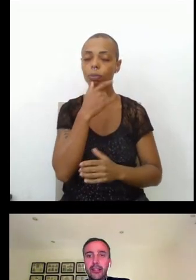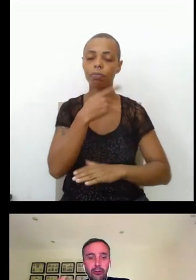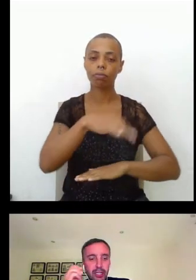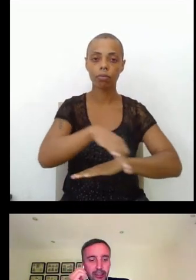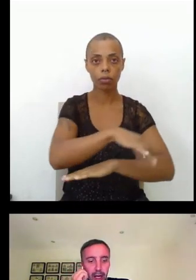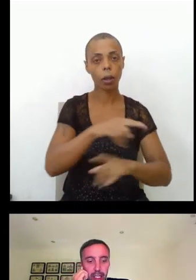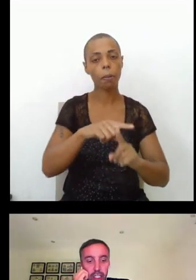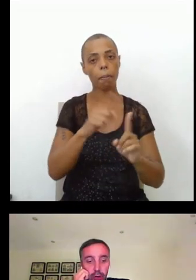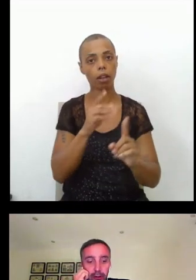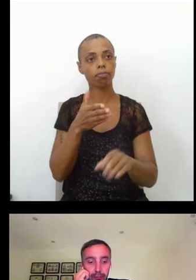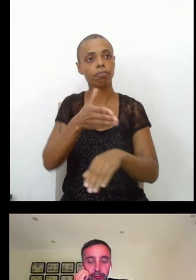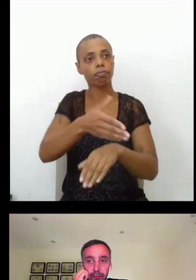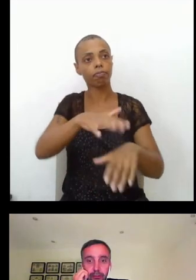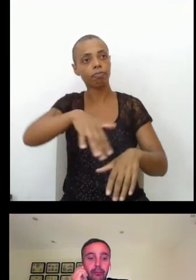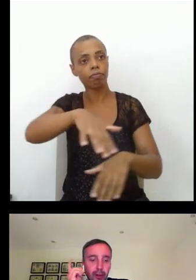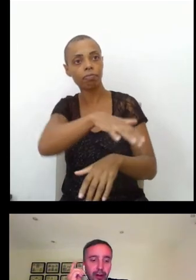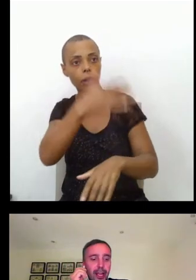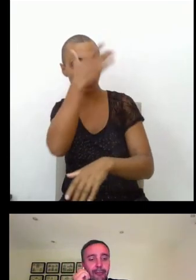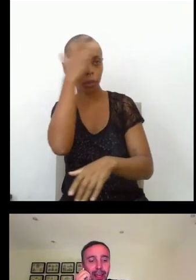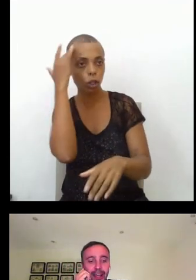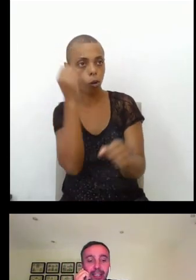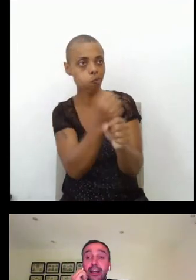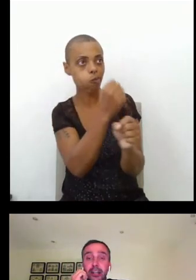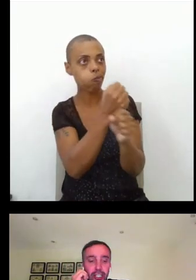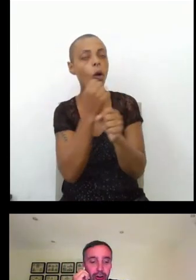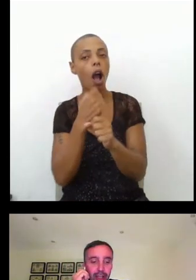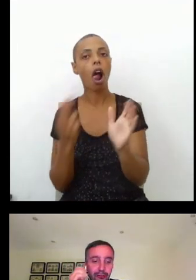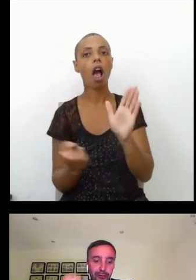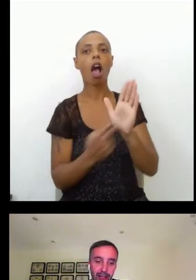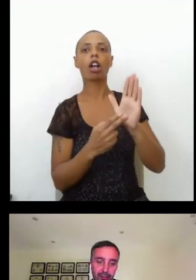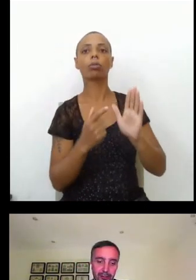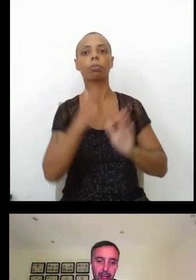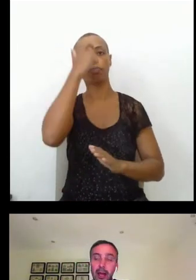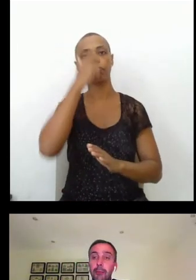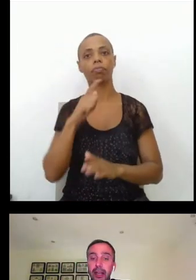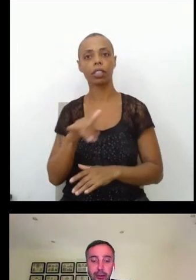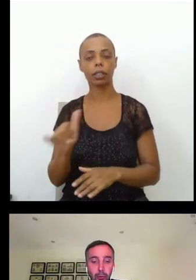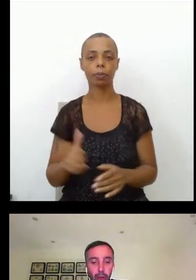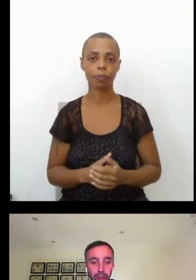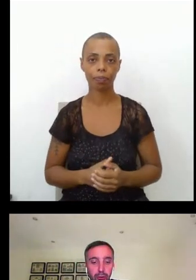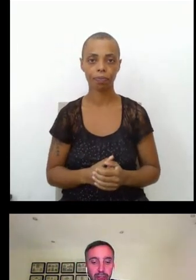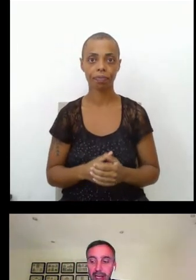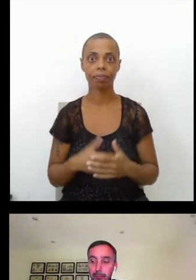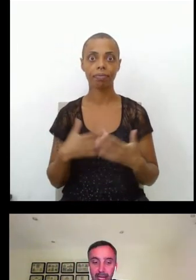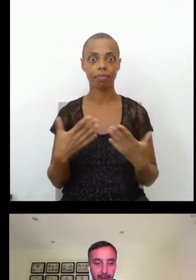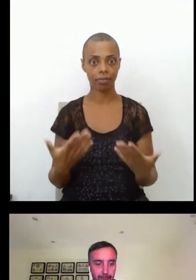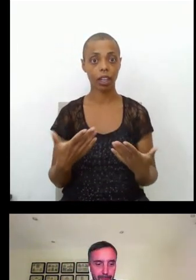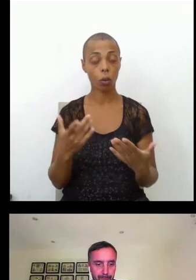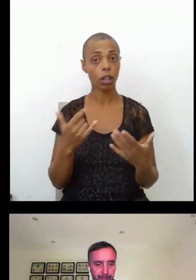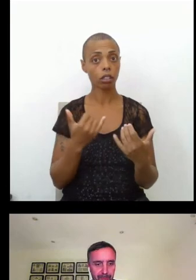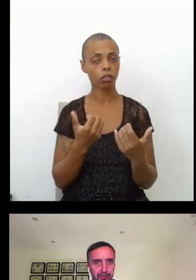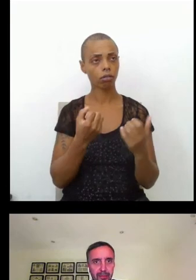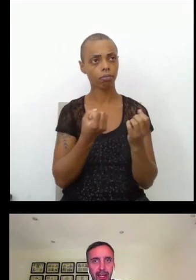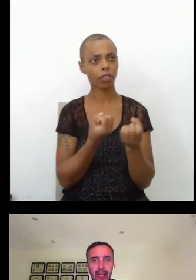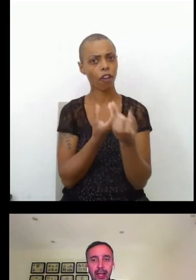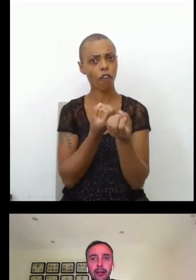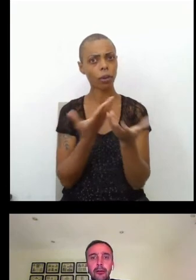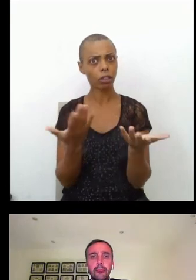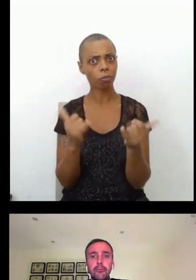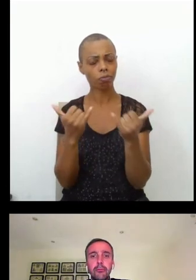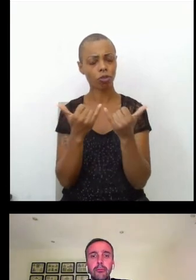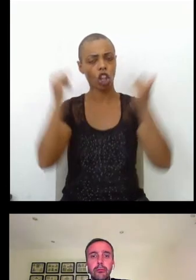so these are shocking again these are shocking figures but what do they mean